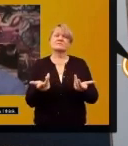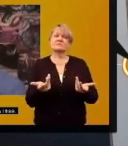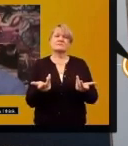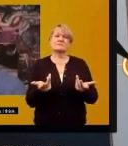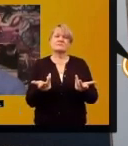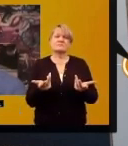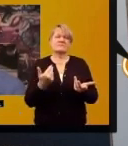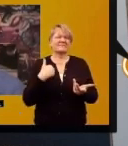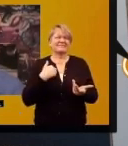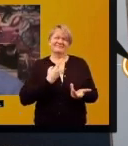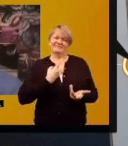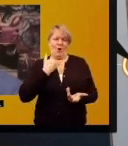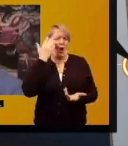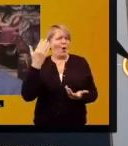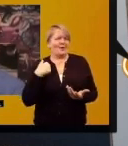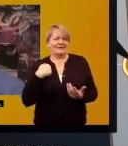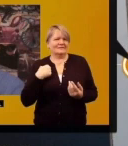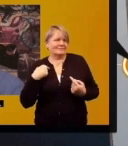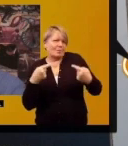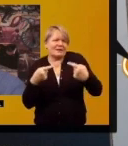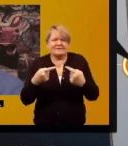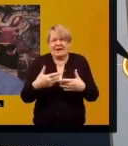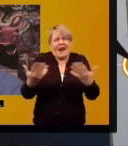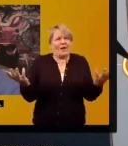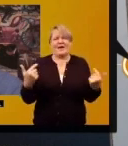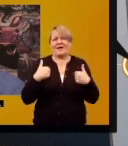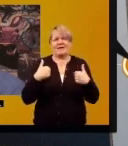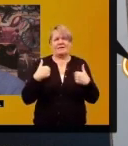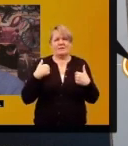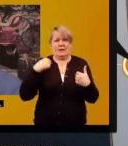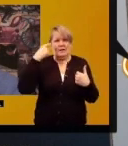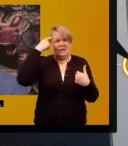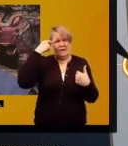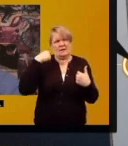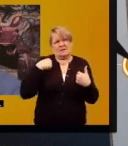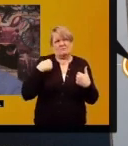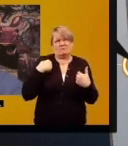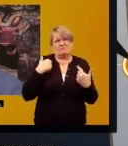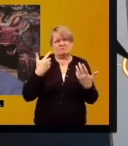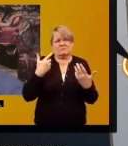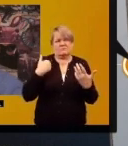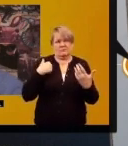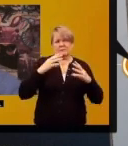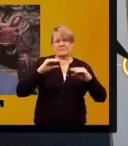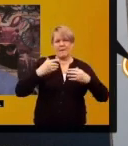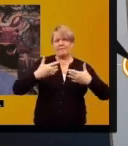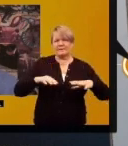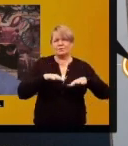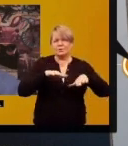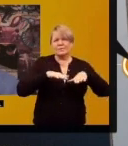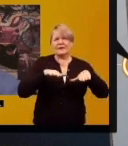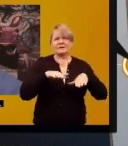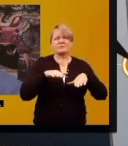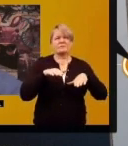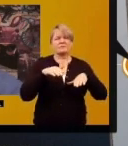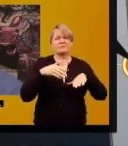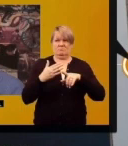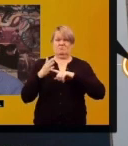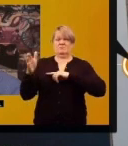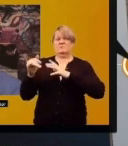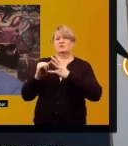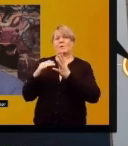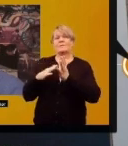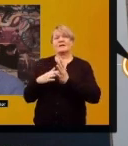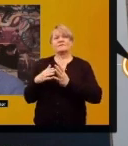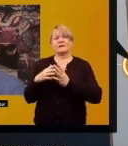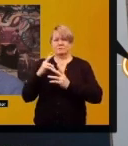seamless, I think. I was always competitive anyway, and I think I'd done a bit of